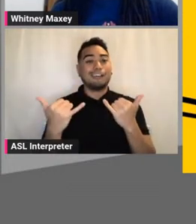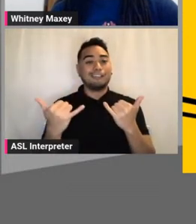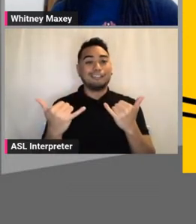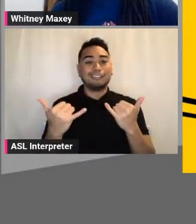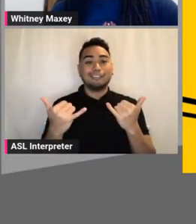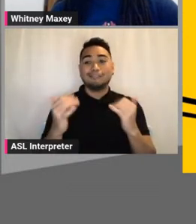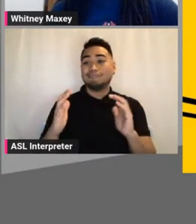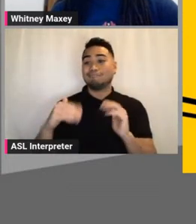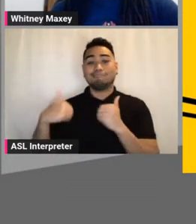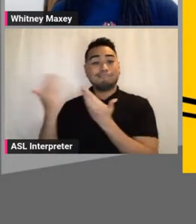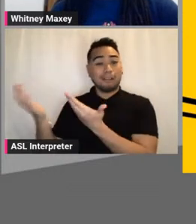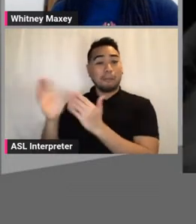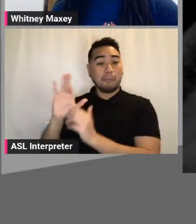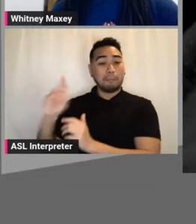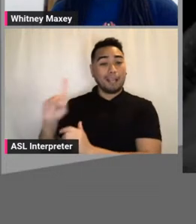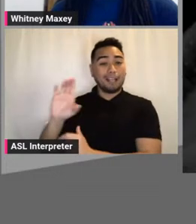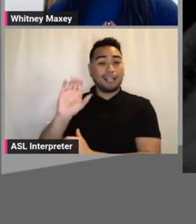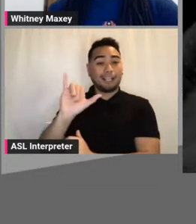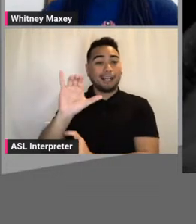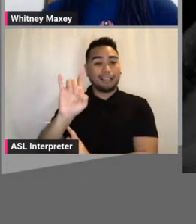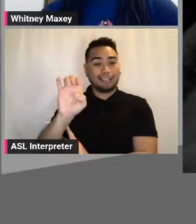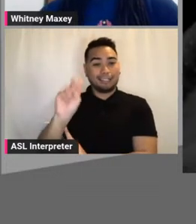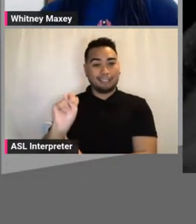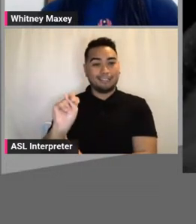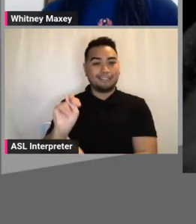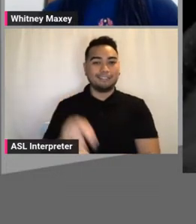away, Kaden.